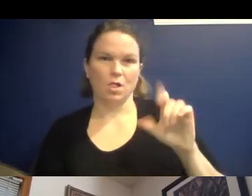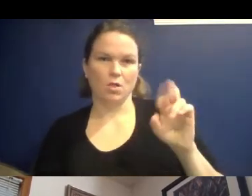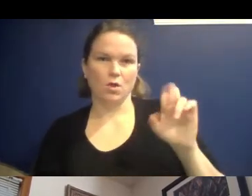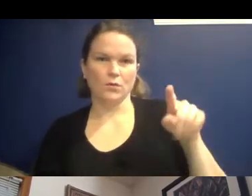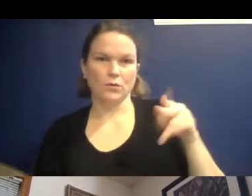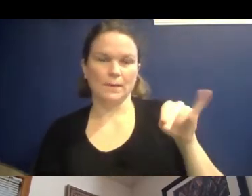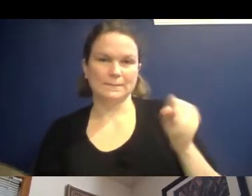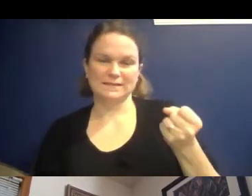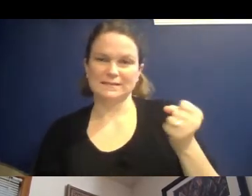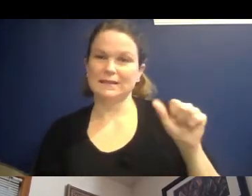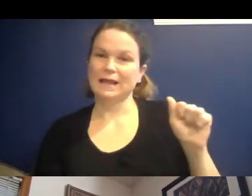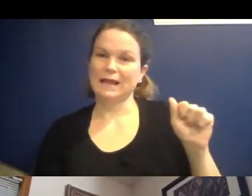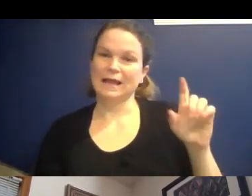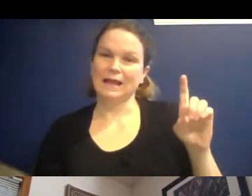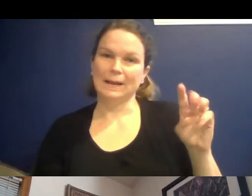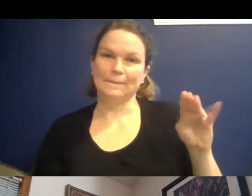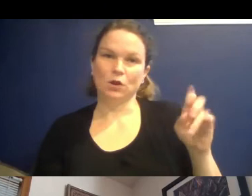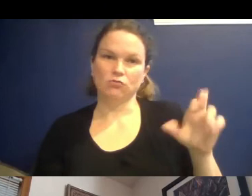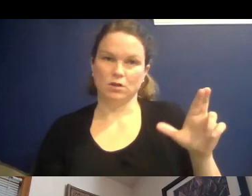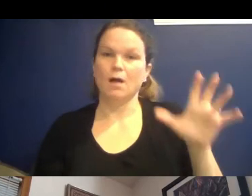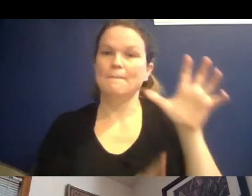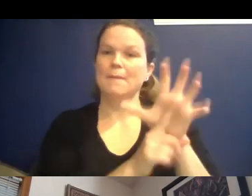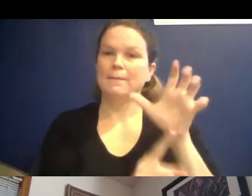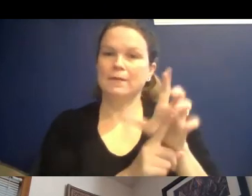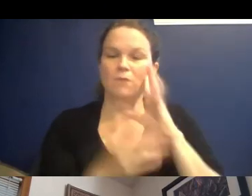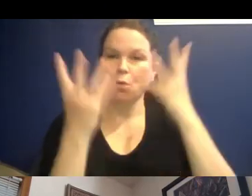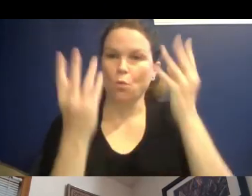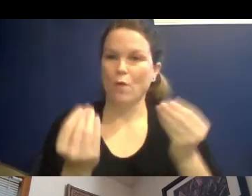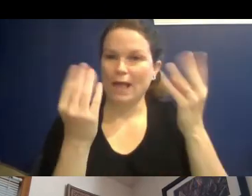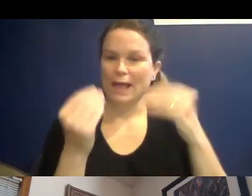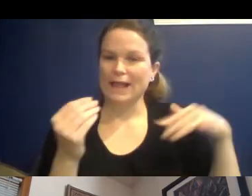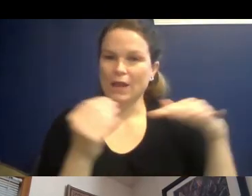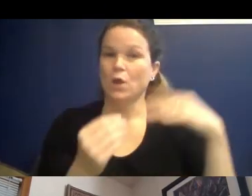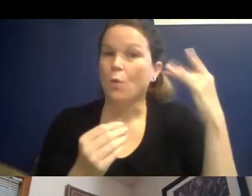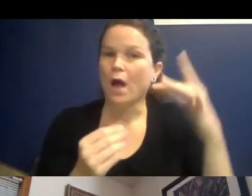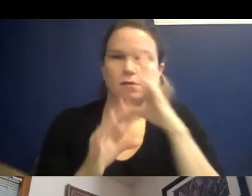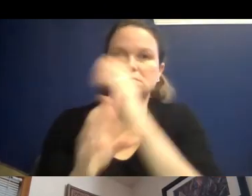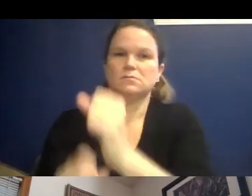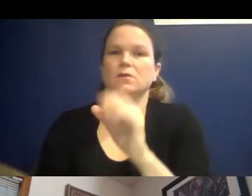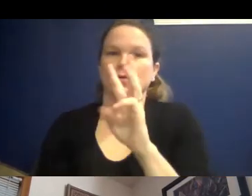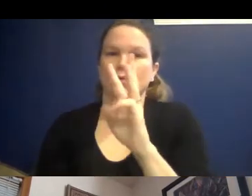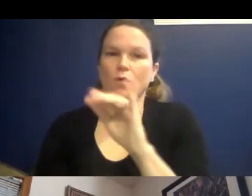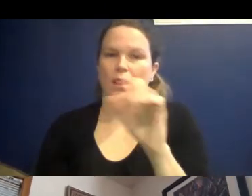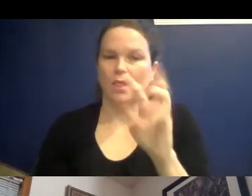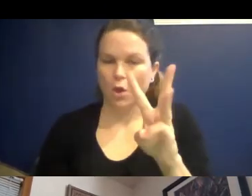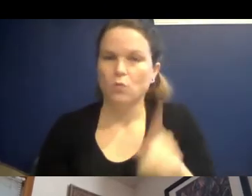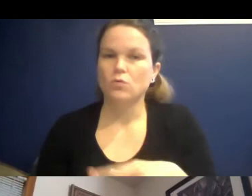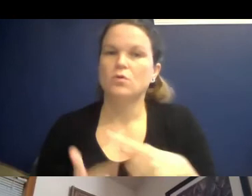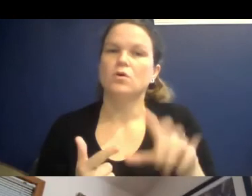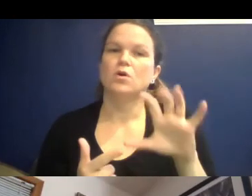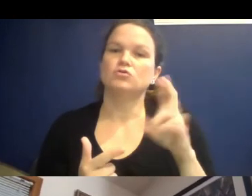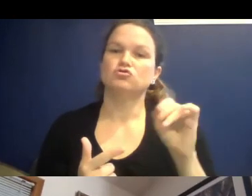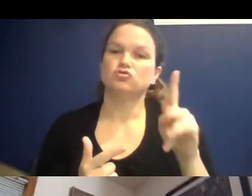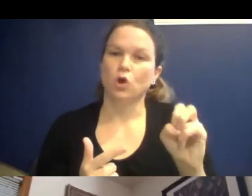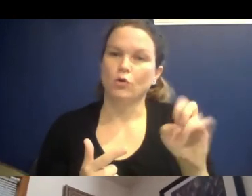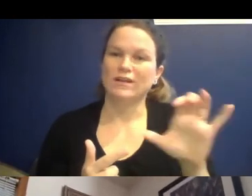common in wet areas because they are attracted to willow and chokecherry and other tree leaves. They